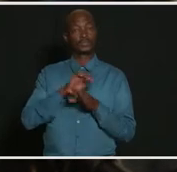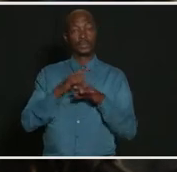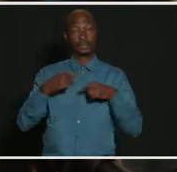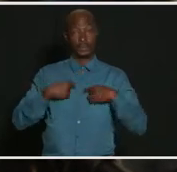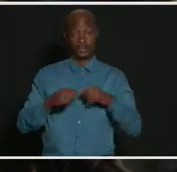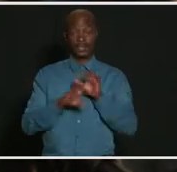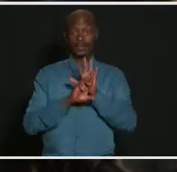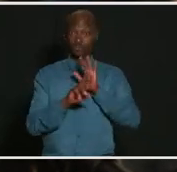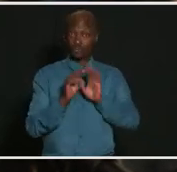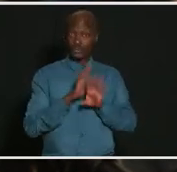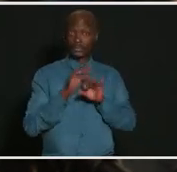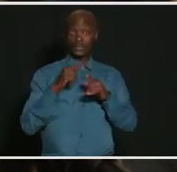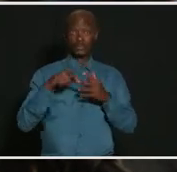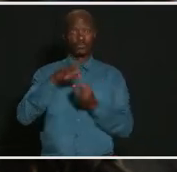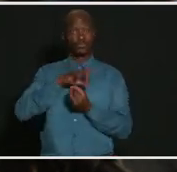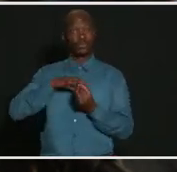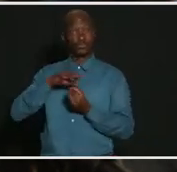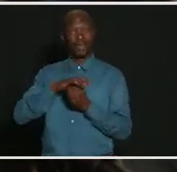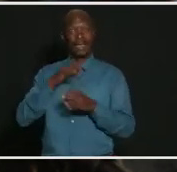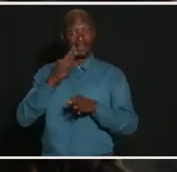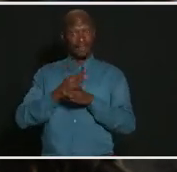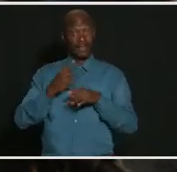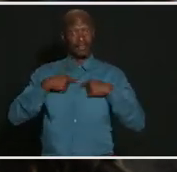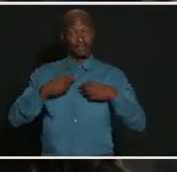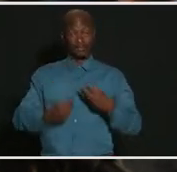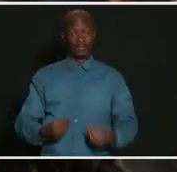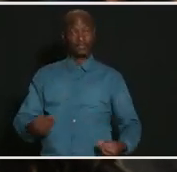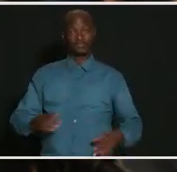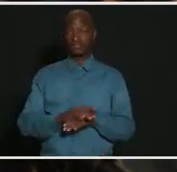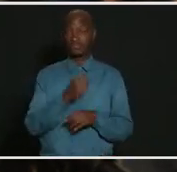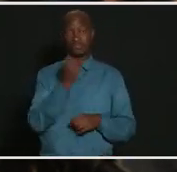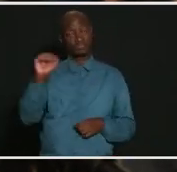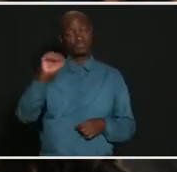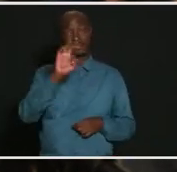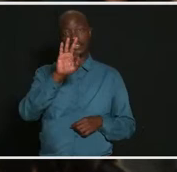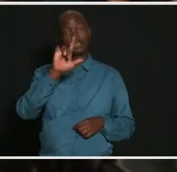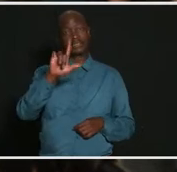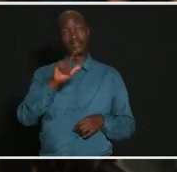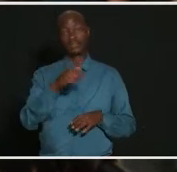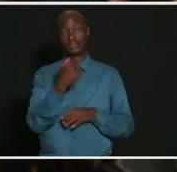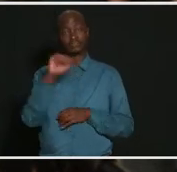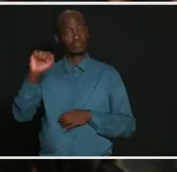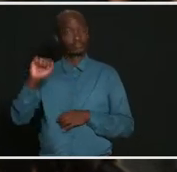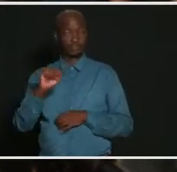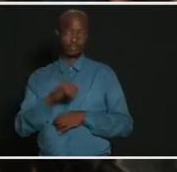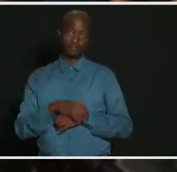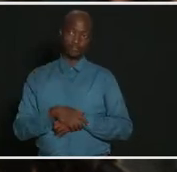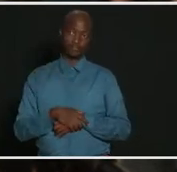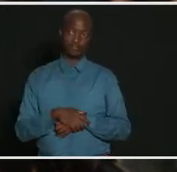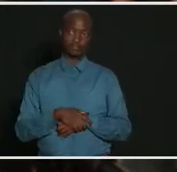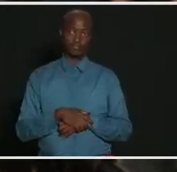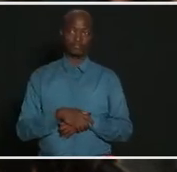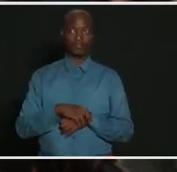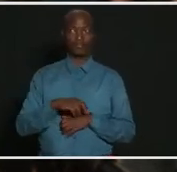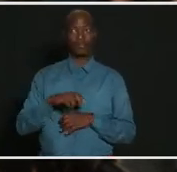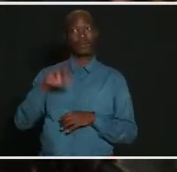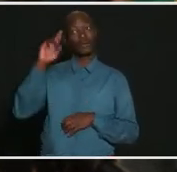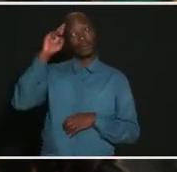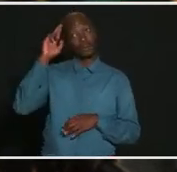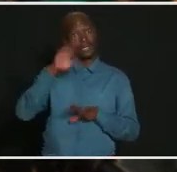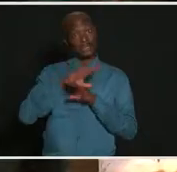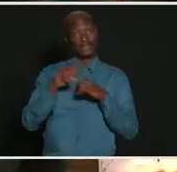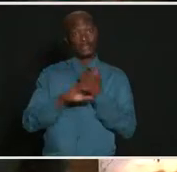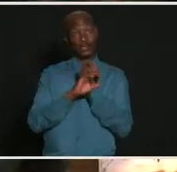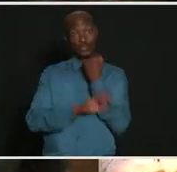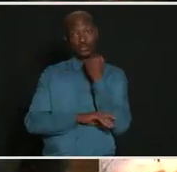the representative of my family and the father of my children reject clause 37. we are reminded in the Bill of Rights and the